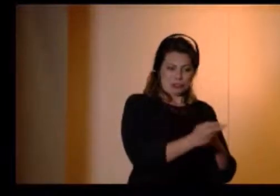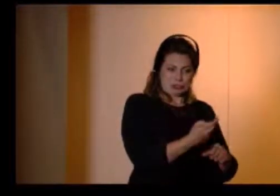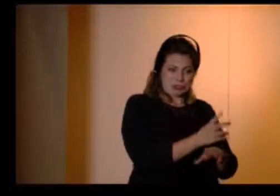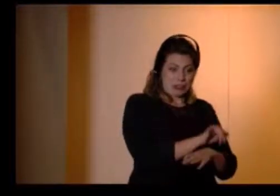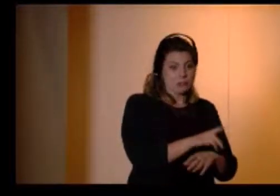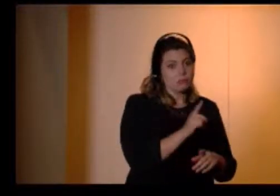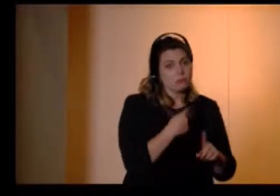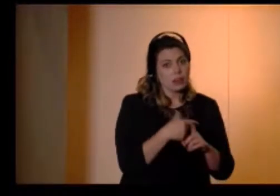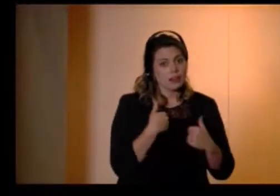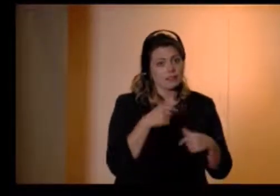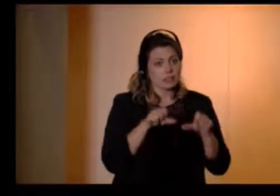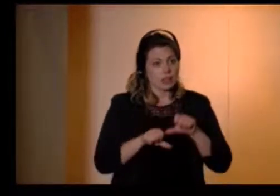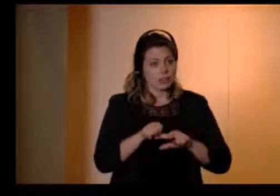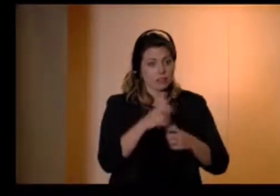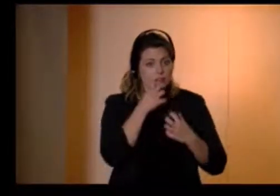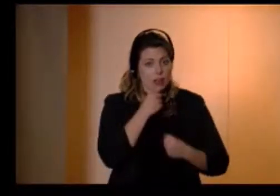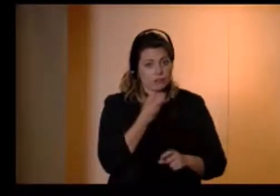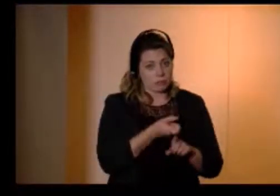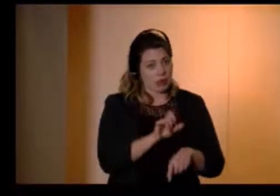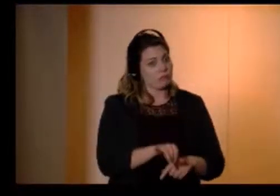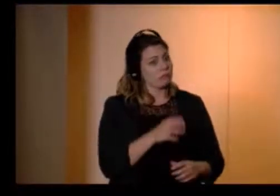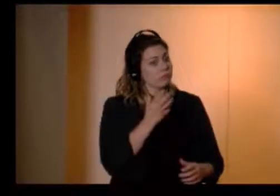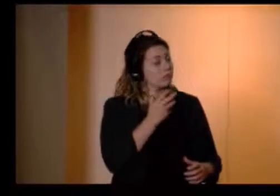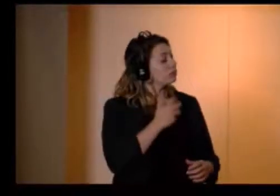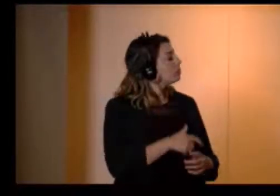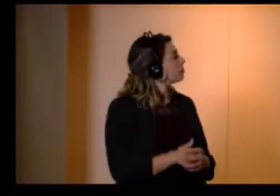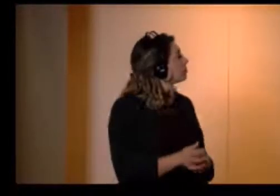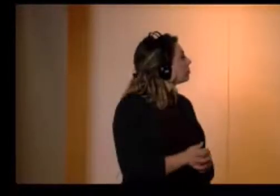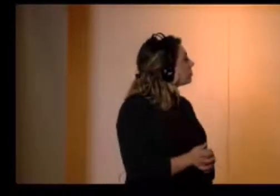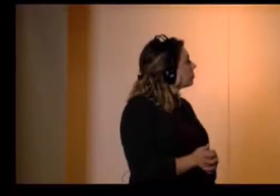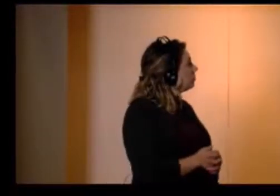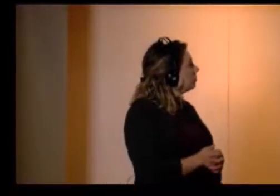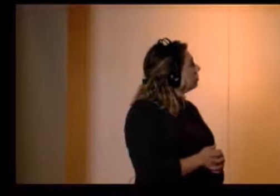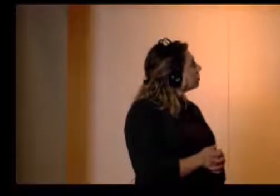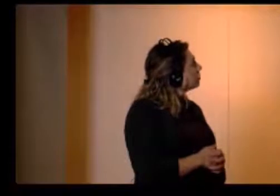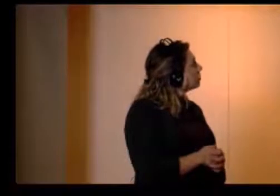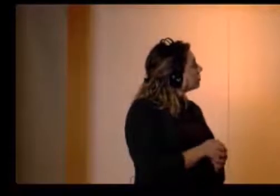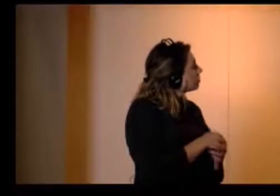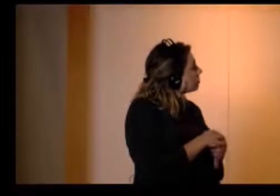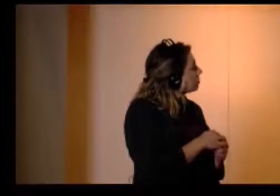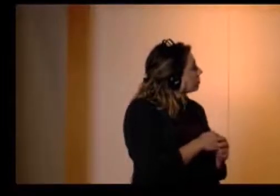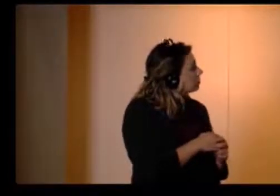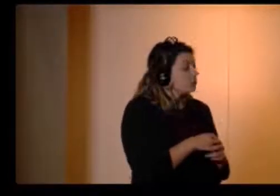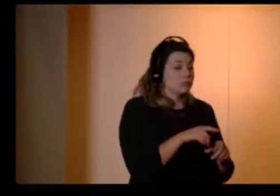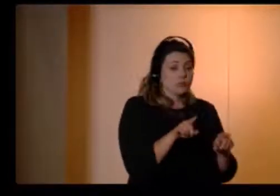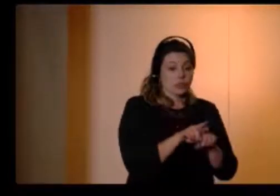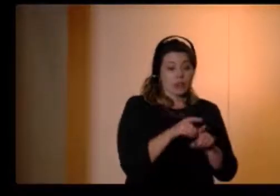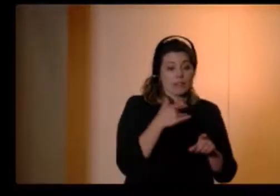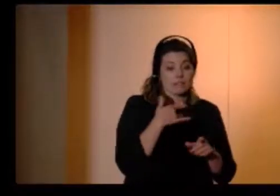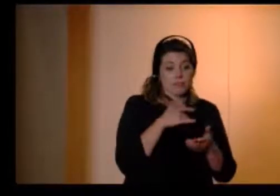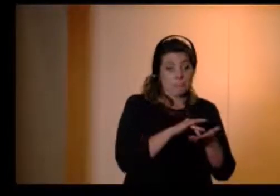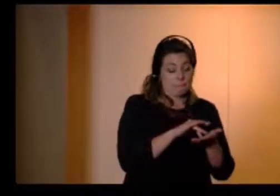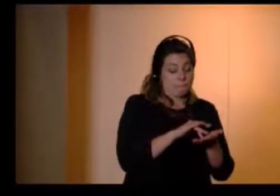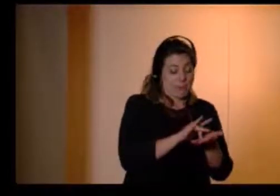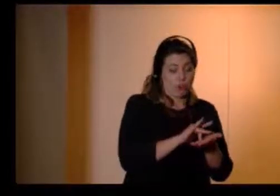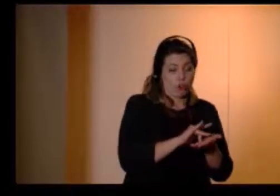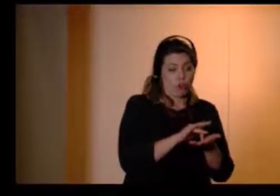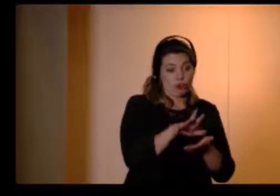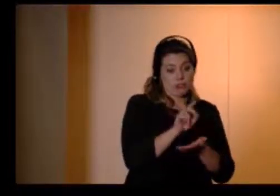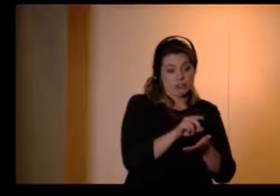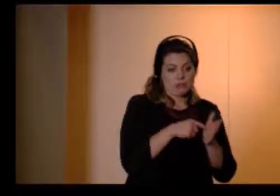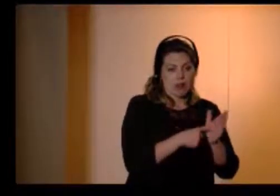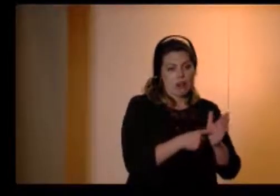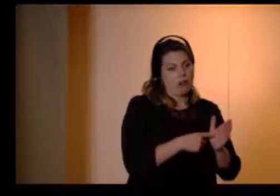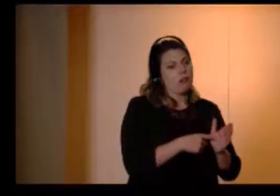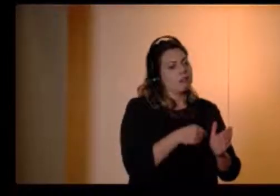scientific value in it. So we're also involved in some projects for medical 3D modeling, and we host that kind of